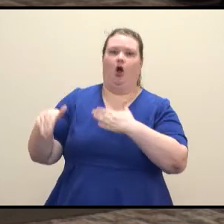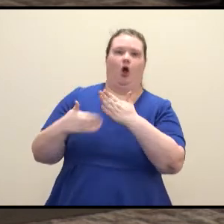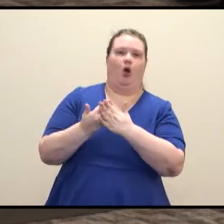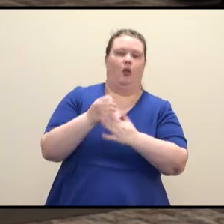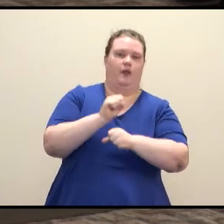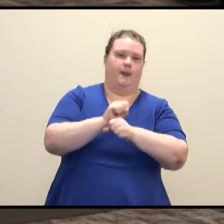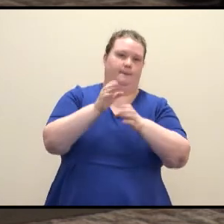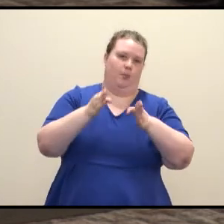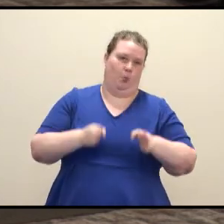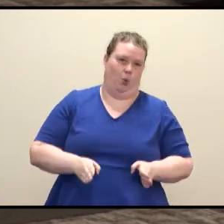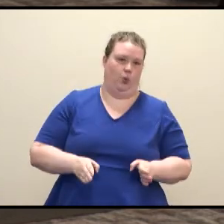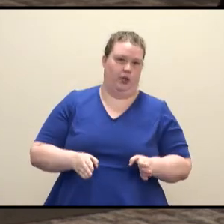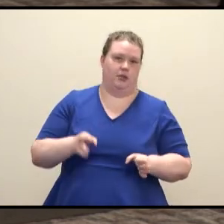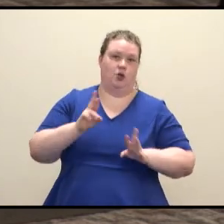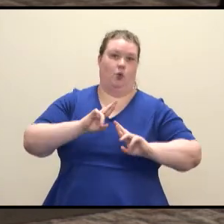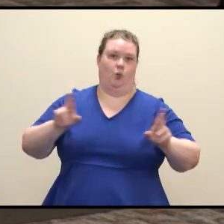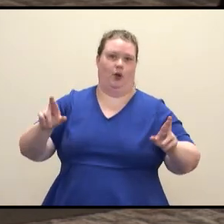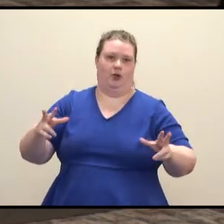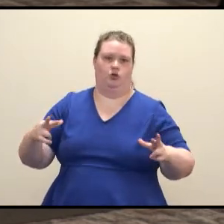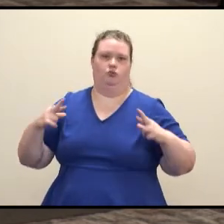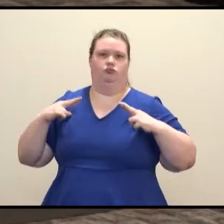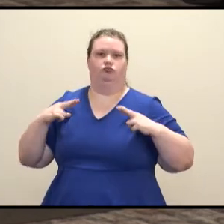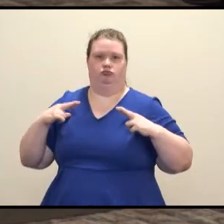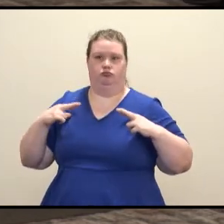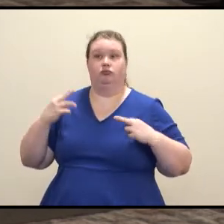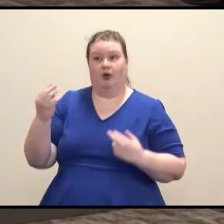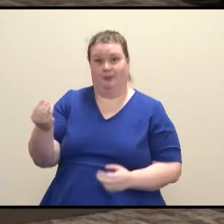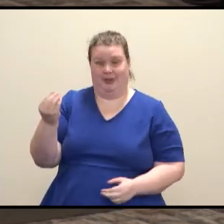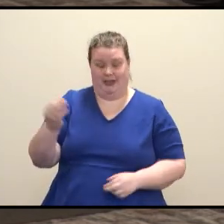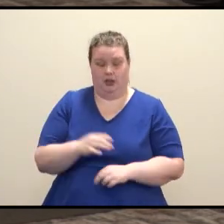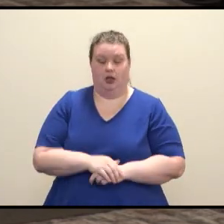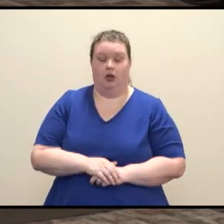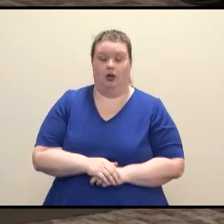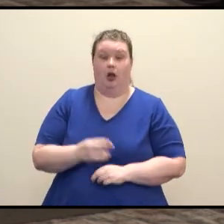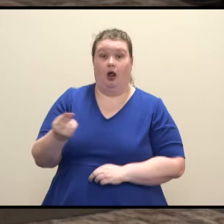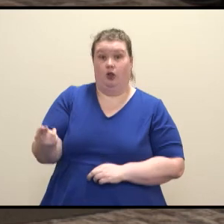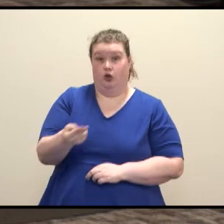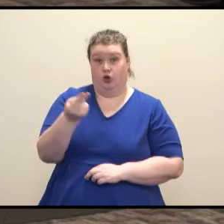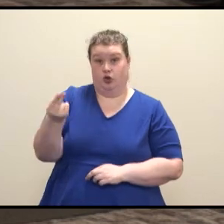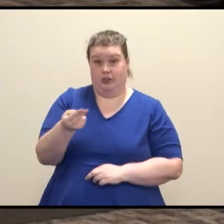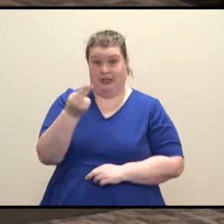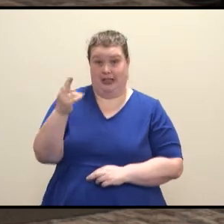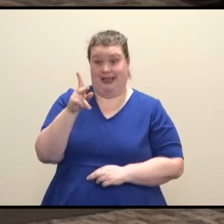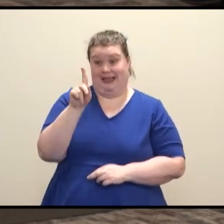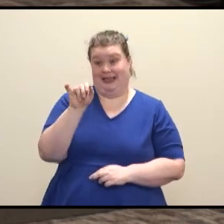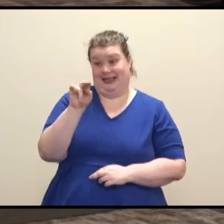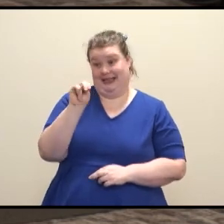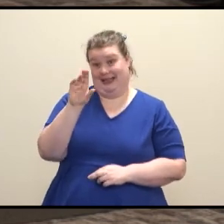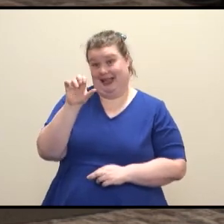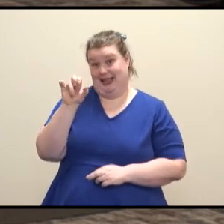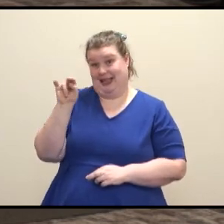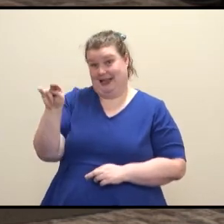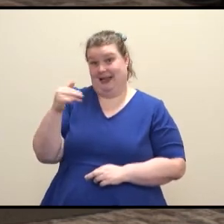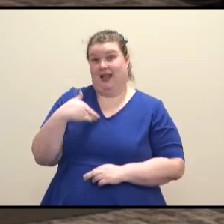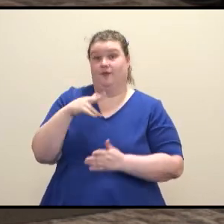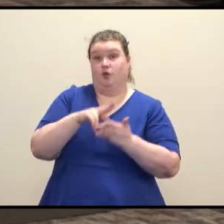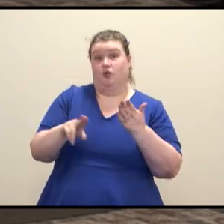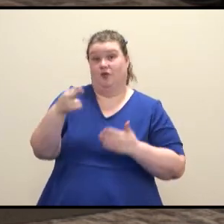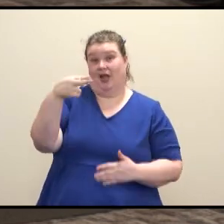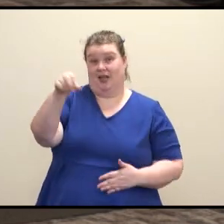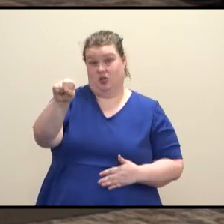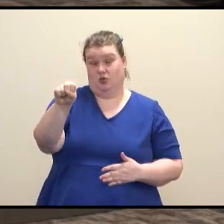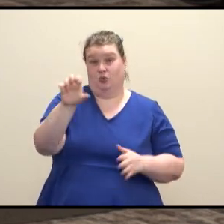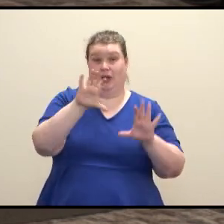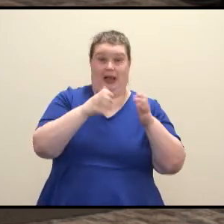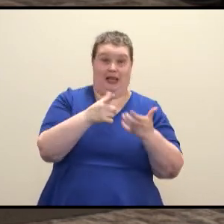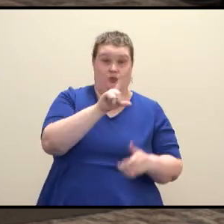students who are about to make a transition on Monday. On Thursday, of course, as Dr. Kincannon mentioned, we have University High's class